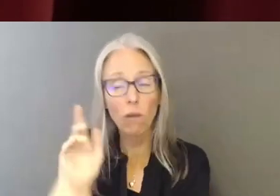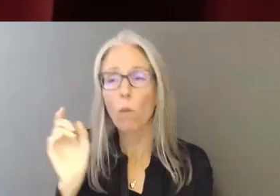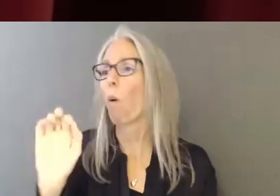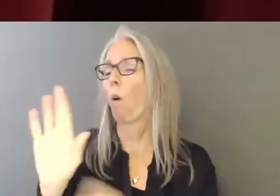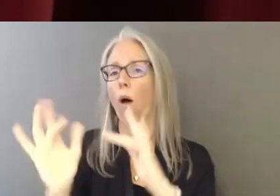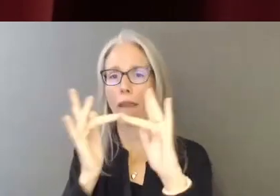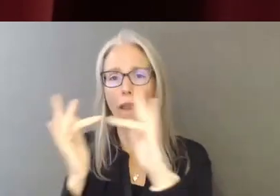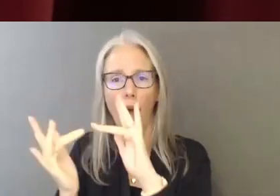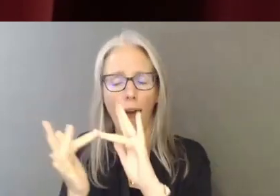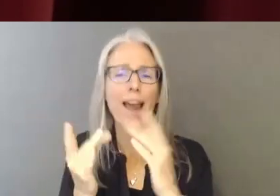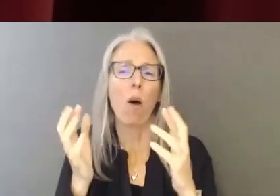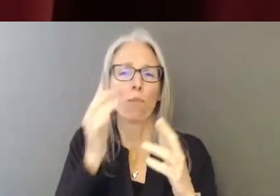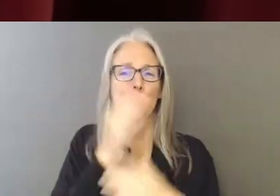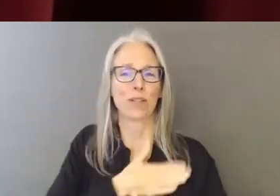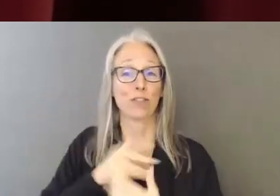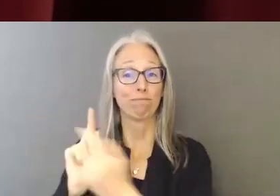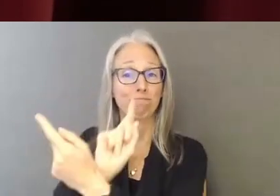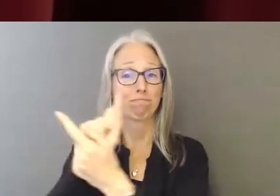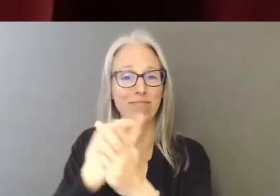are newcomers,